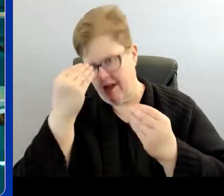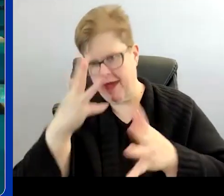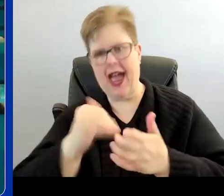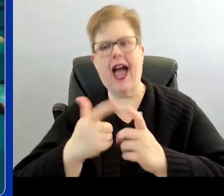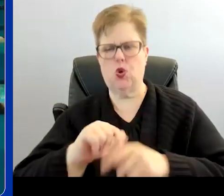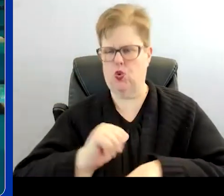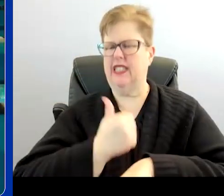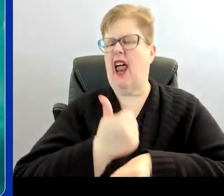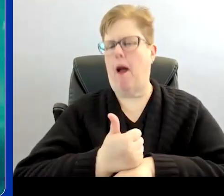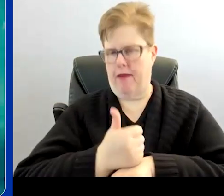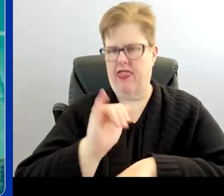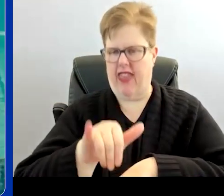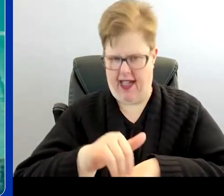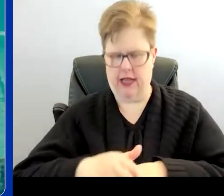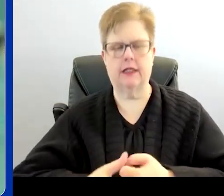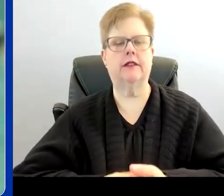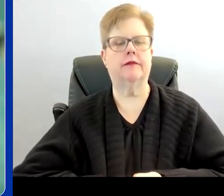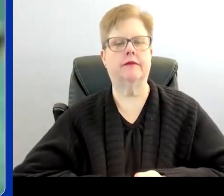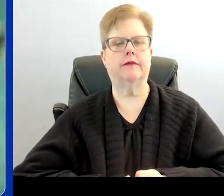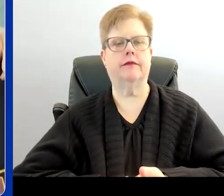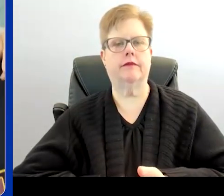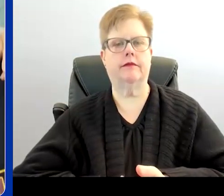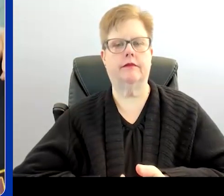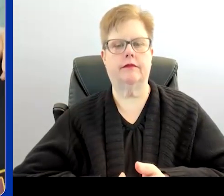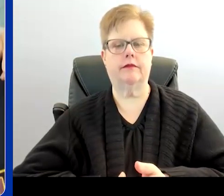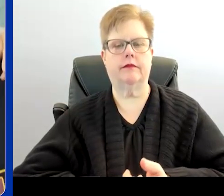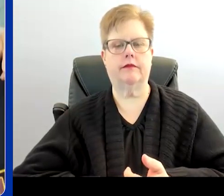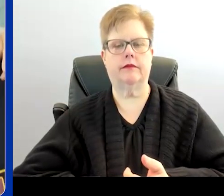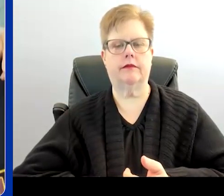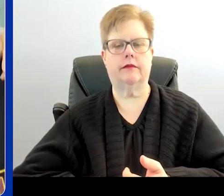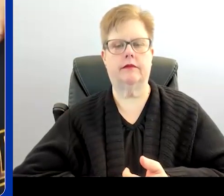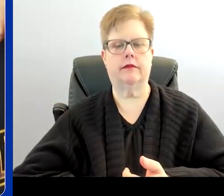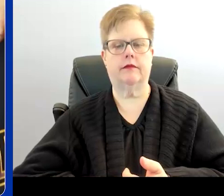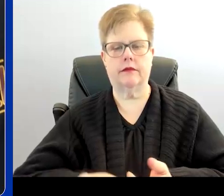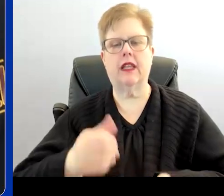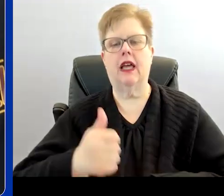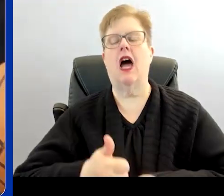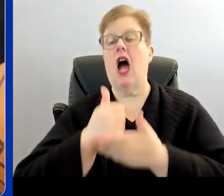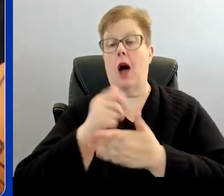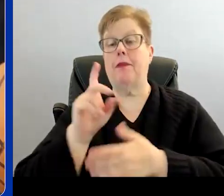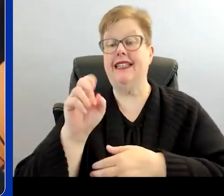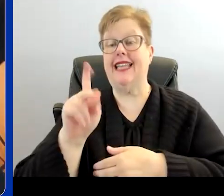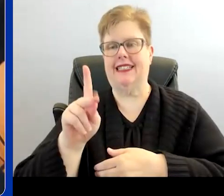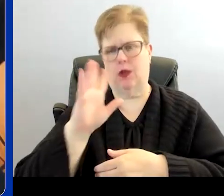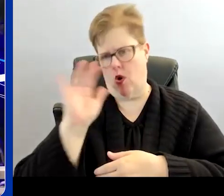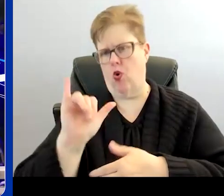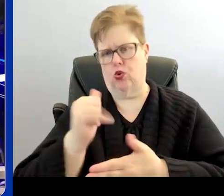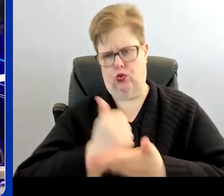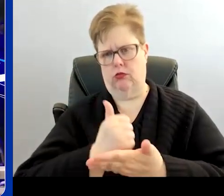set yourself up for that in orientation, and the help desk can also assist. My